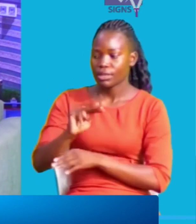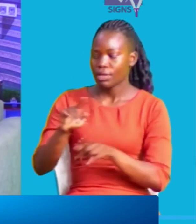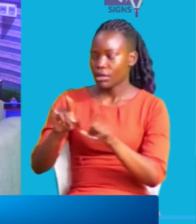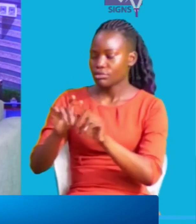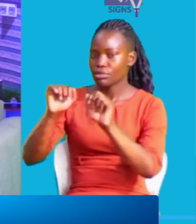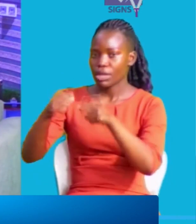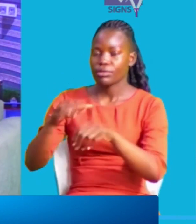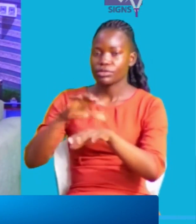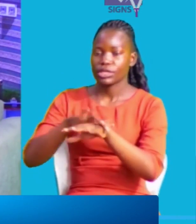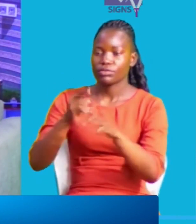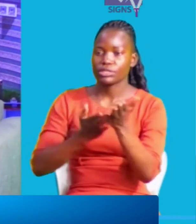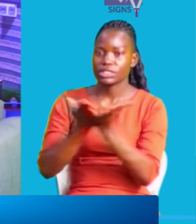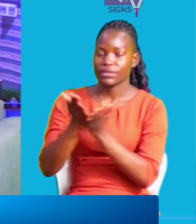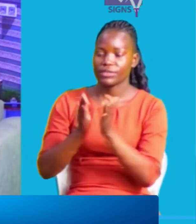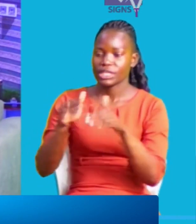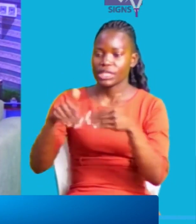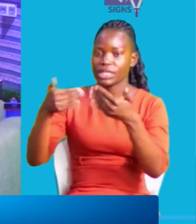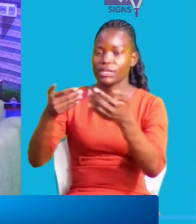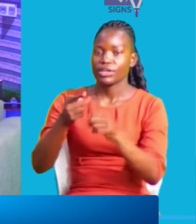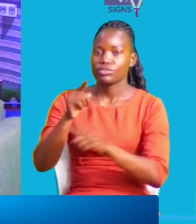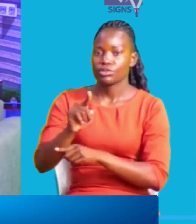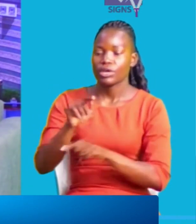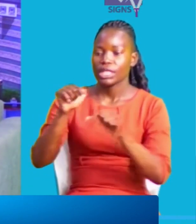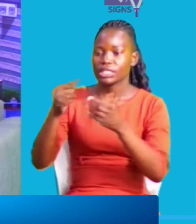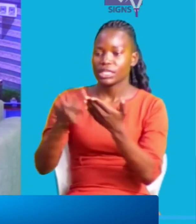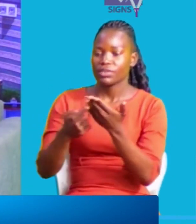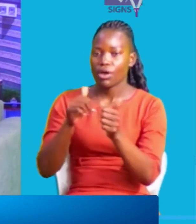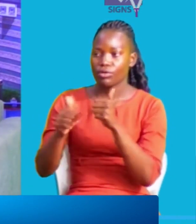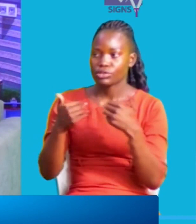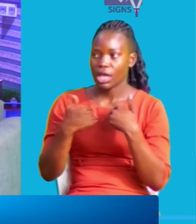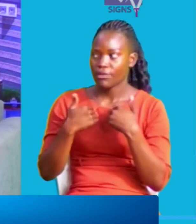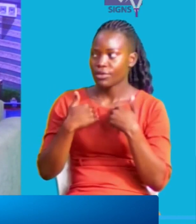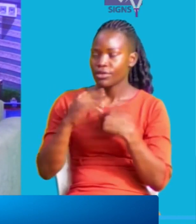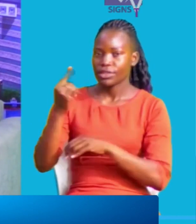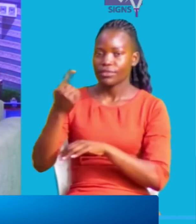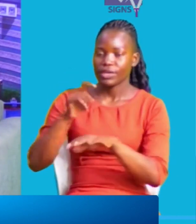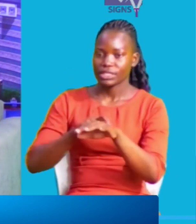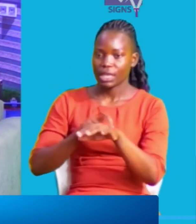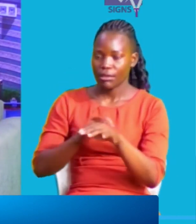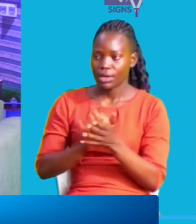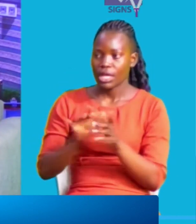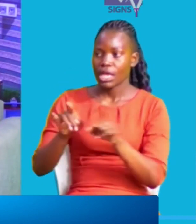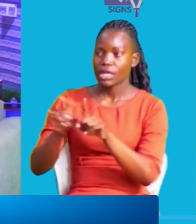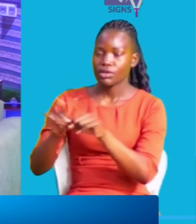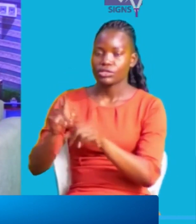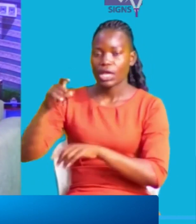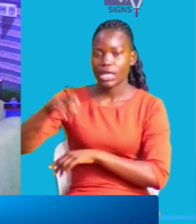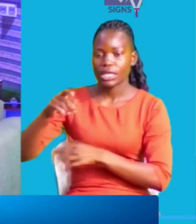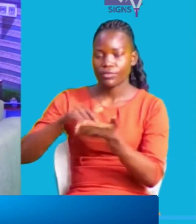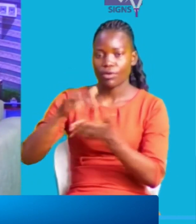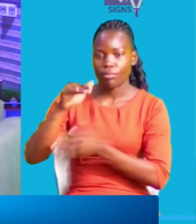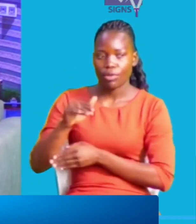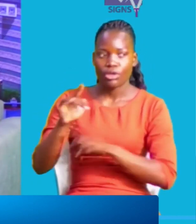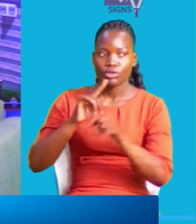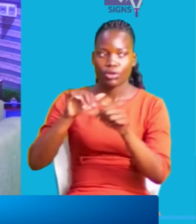strike a conversation with them, and you'll be able to get services delivered to you. This is a conversation that we are having for the very first time.